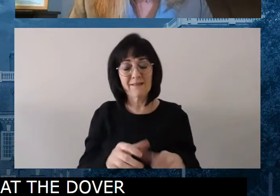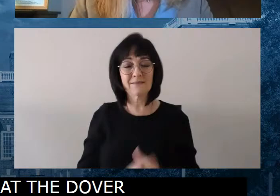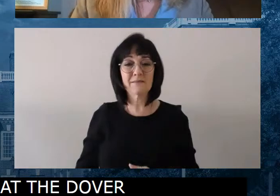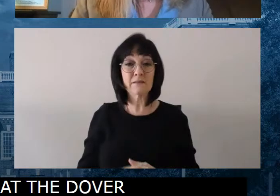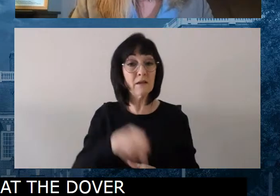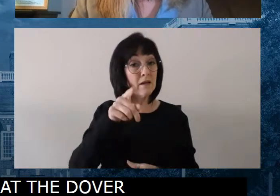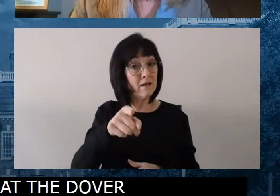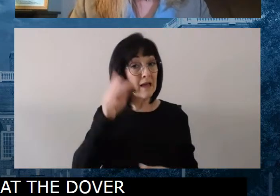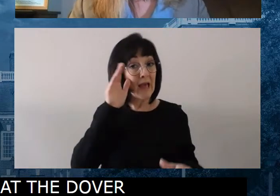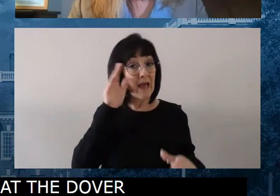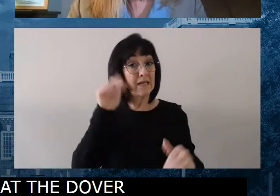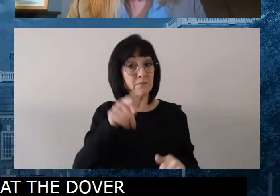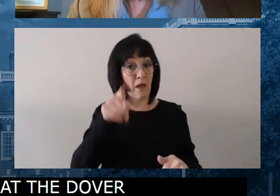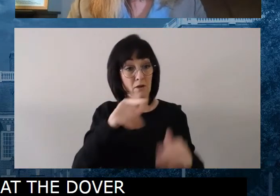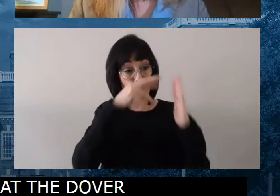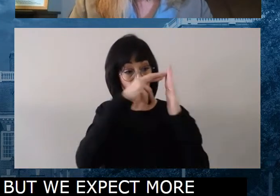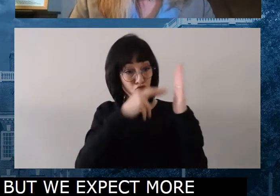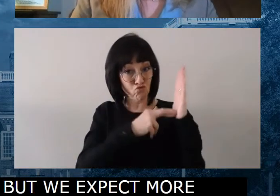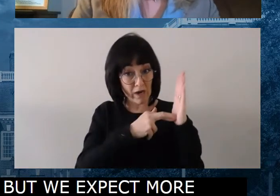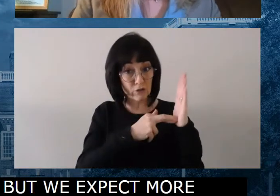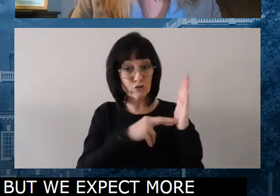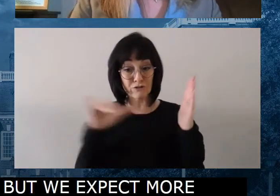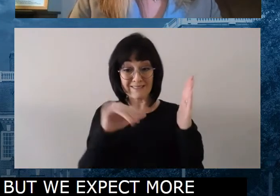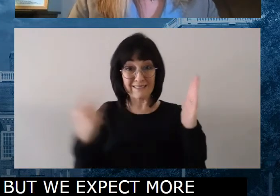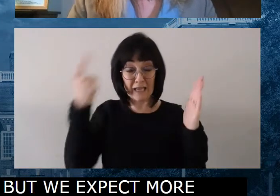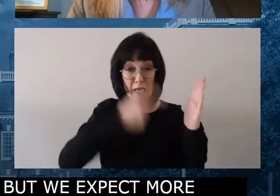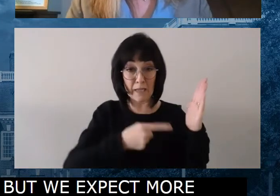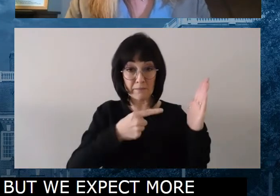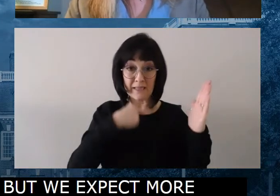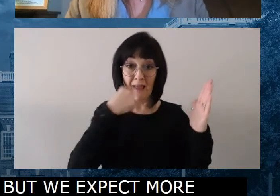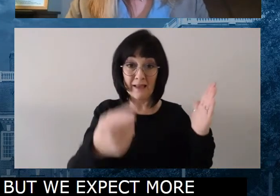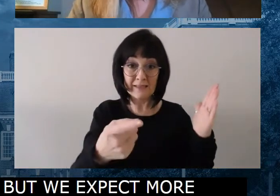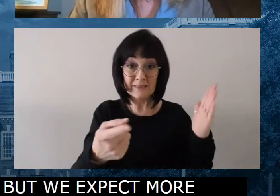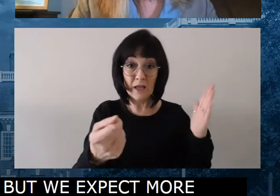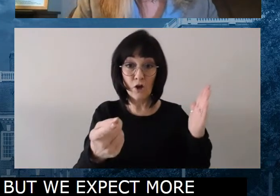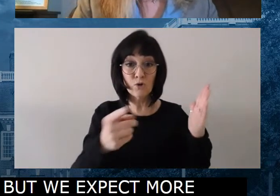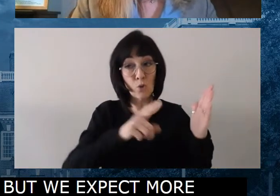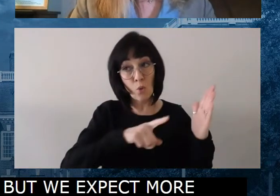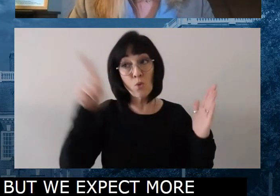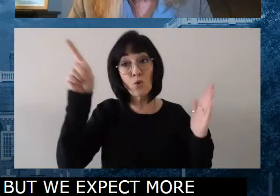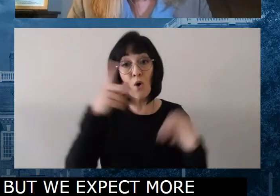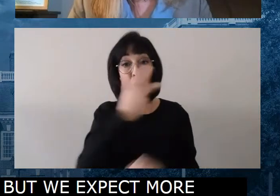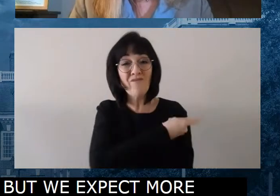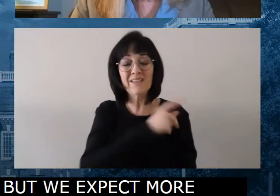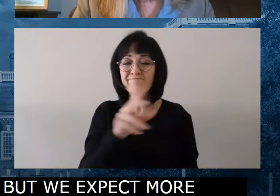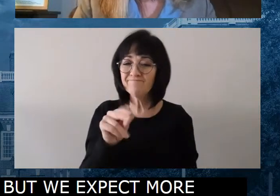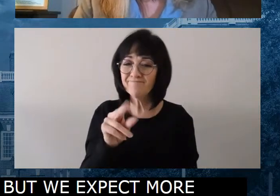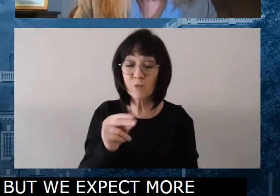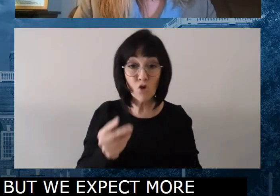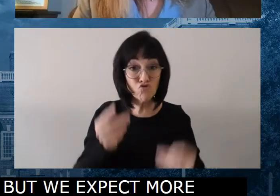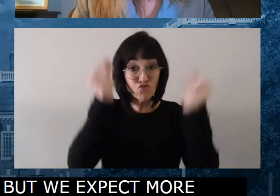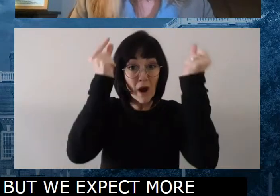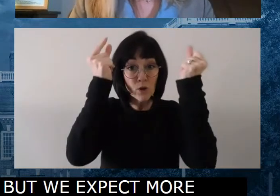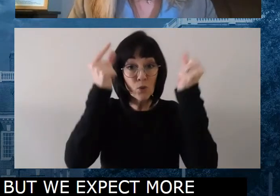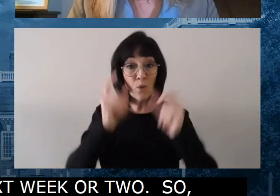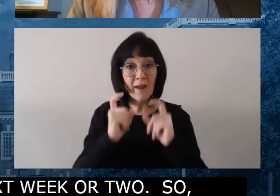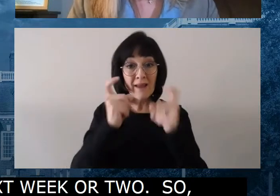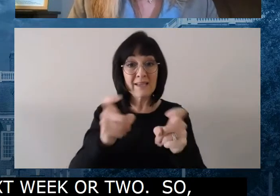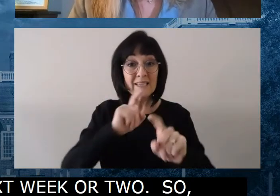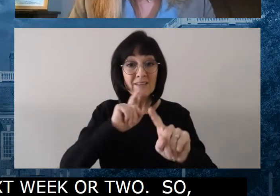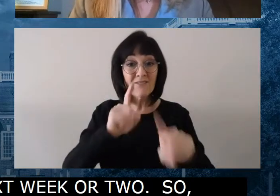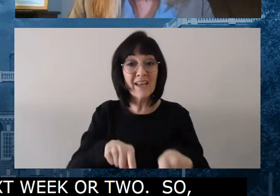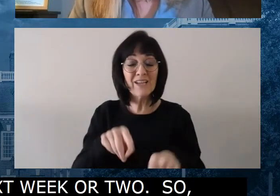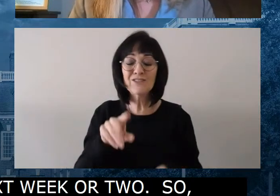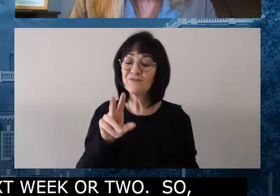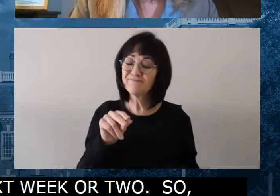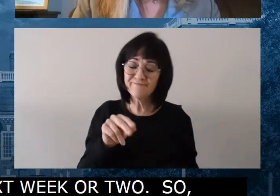away, but we will be sending some out pretty soon. Really, just like we did with